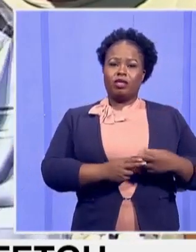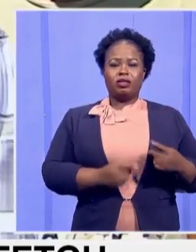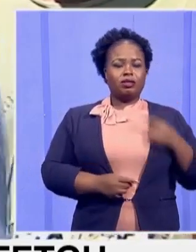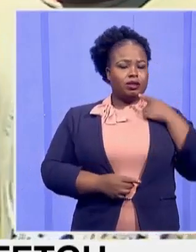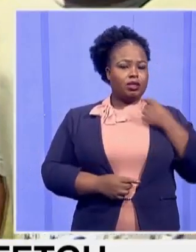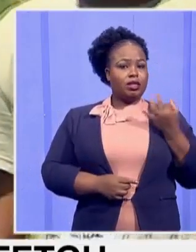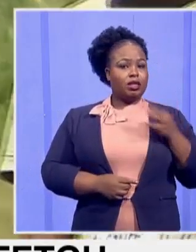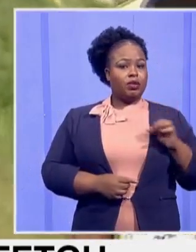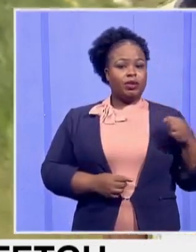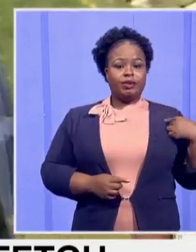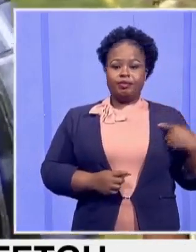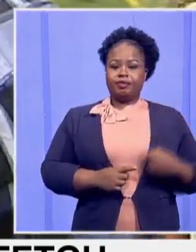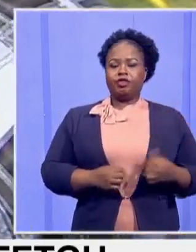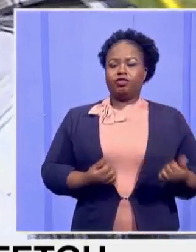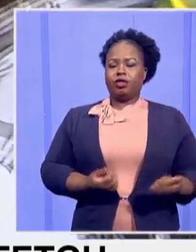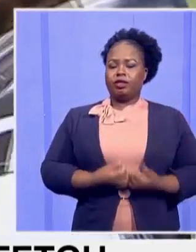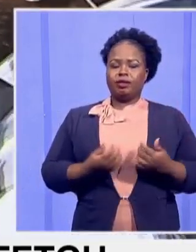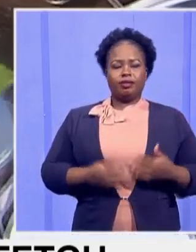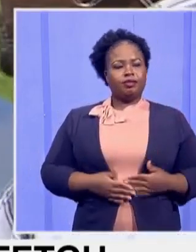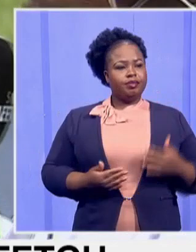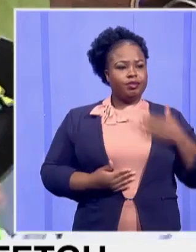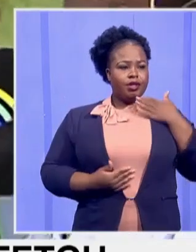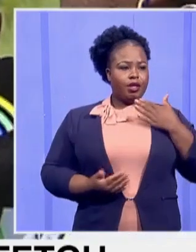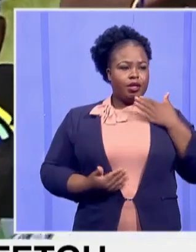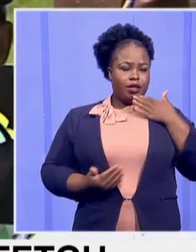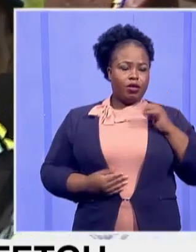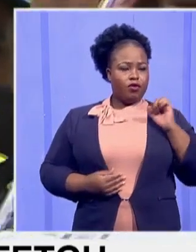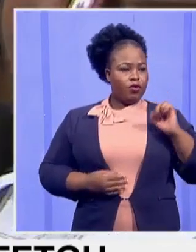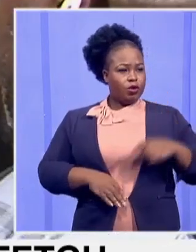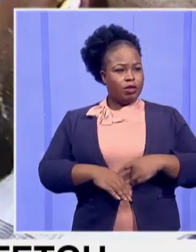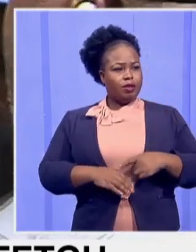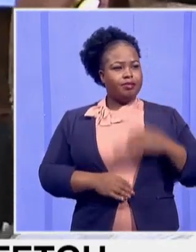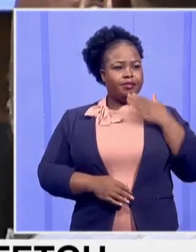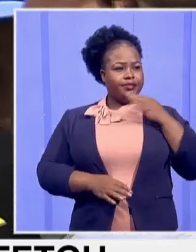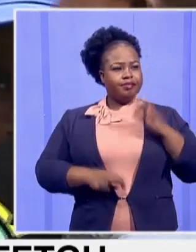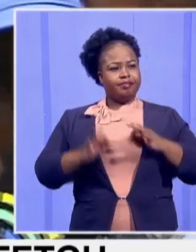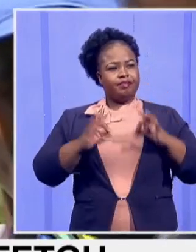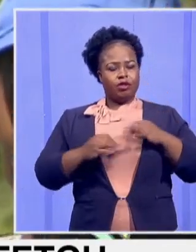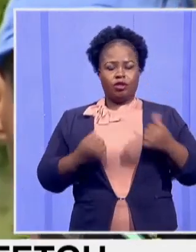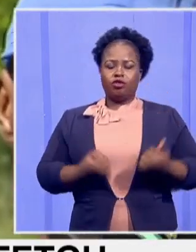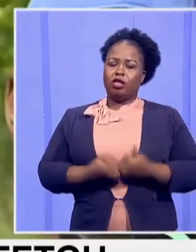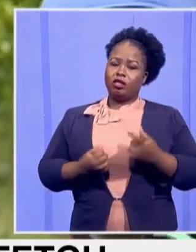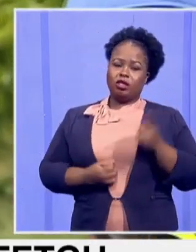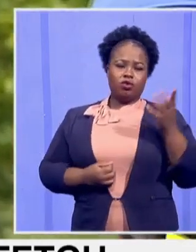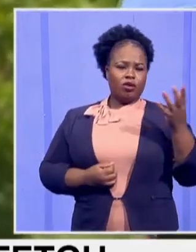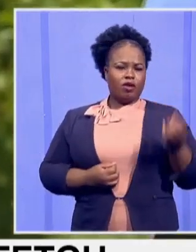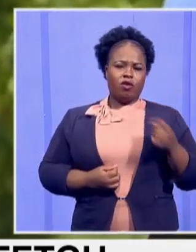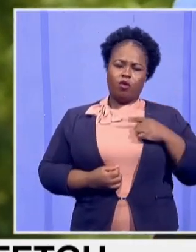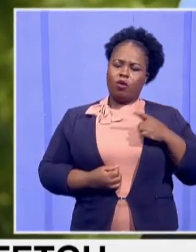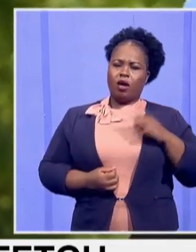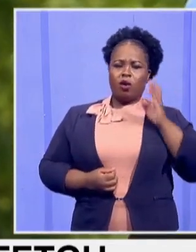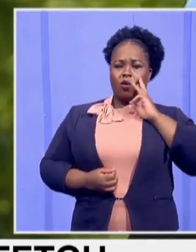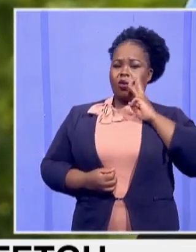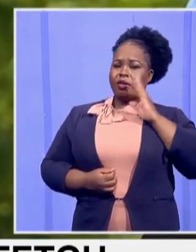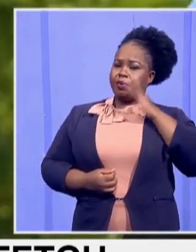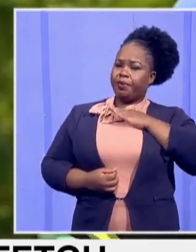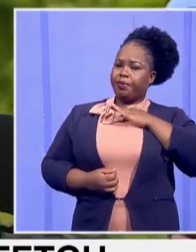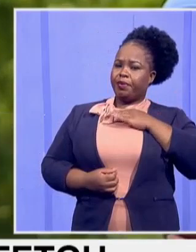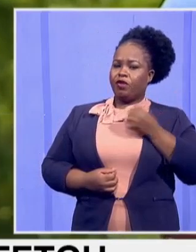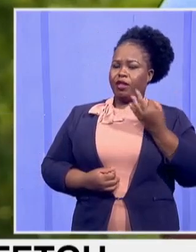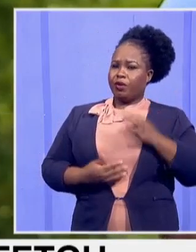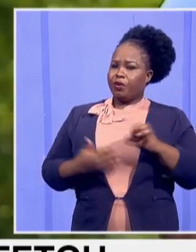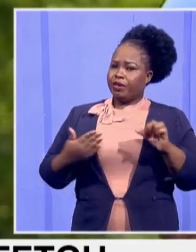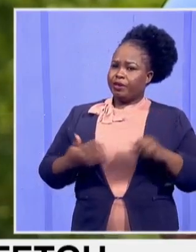weeks. Ntate Caston, thank you very much for your time. Just tell us about the challenges that you have since not having water for the past 3